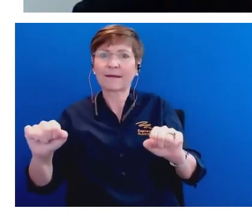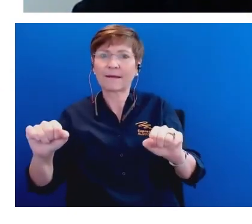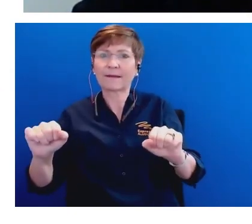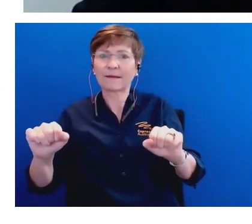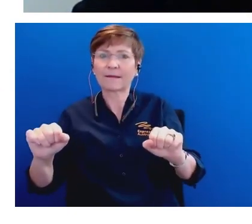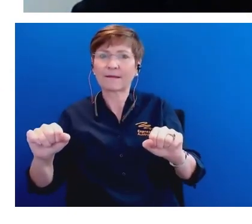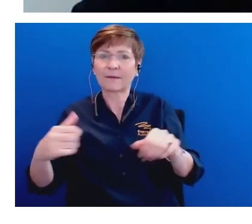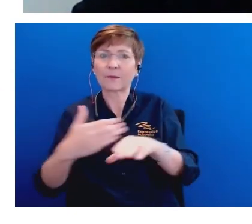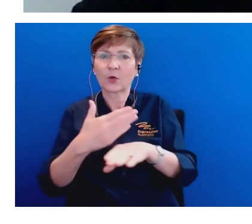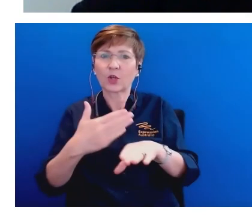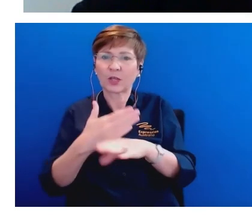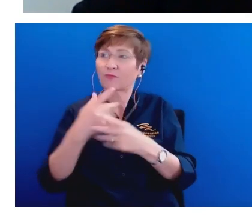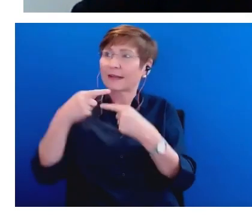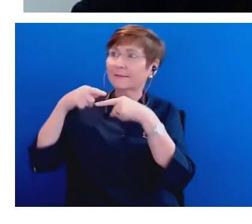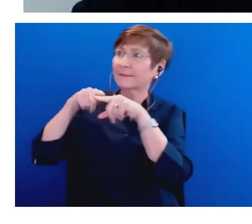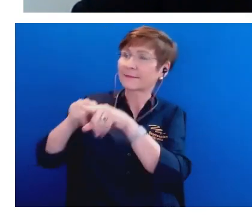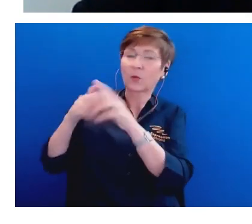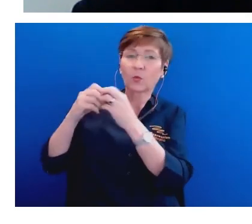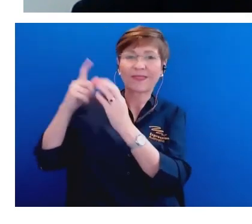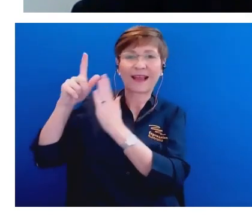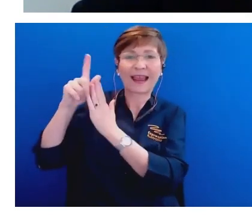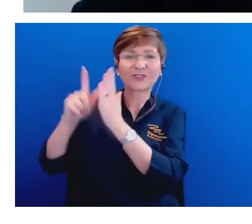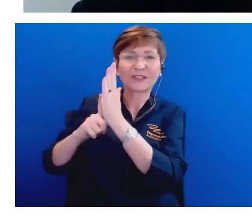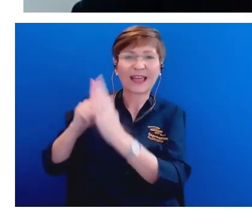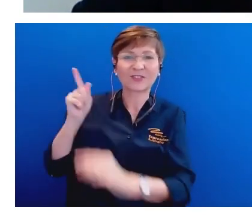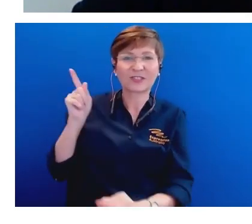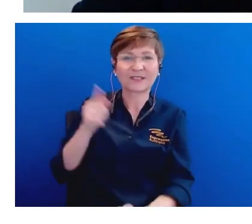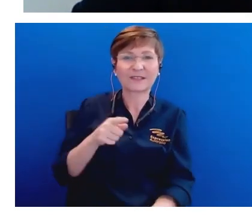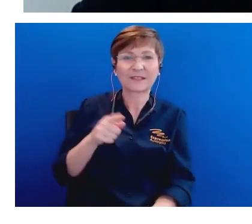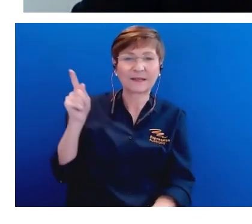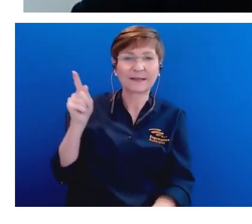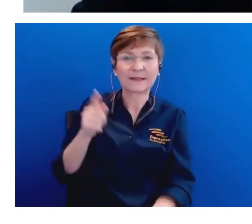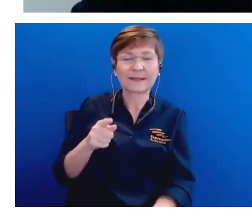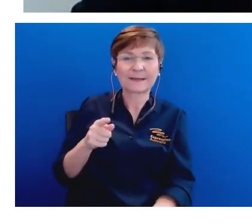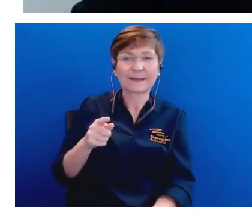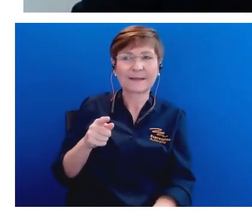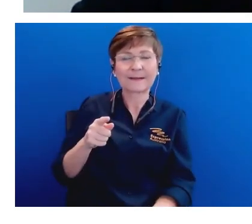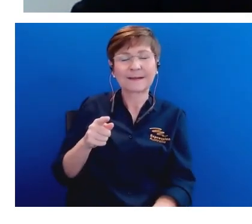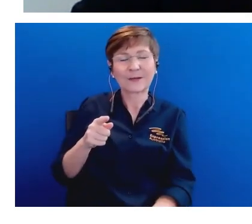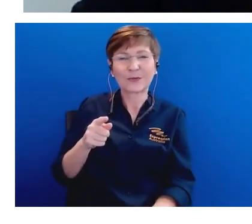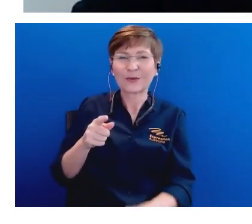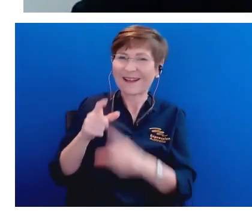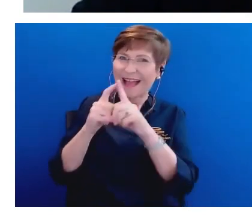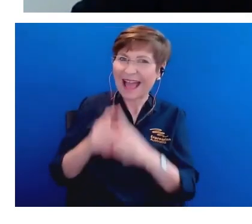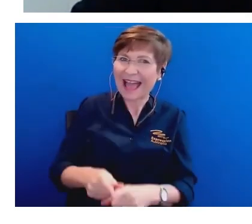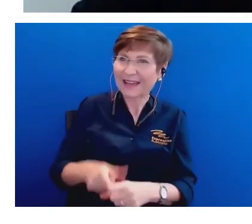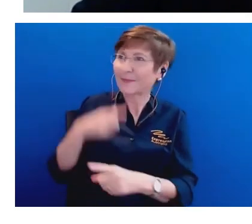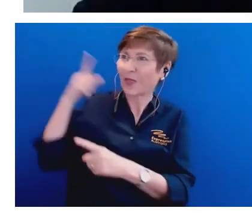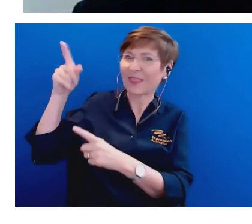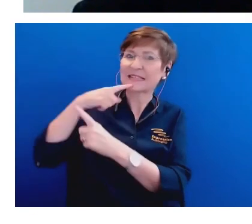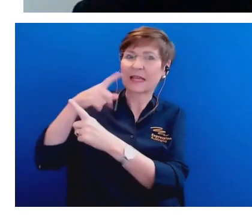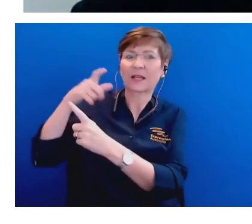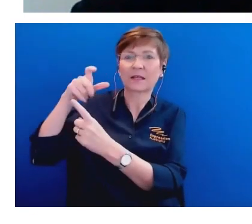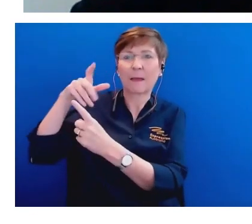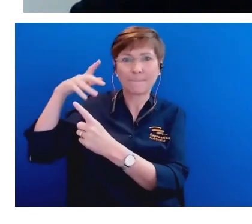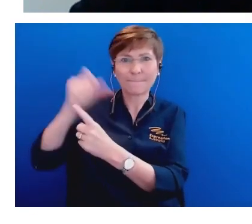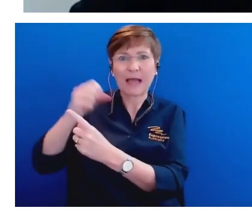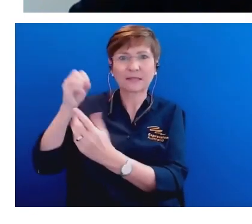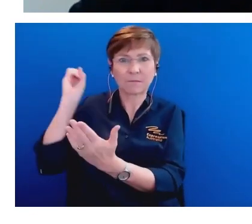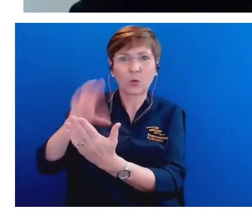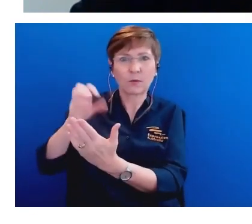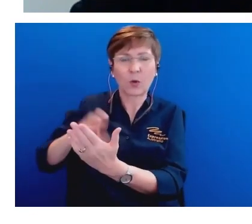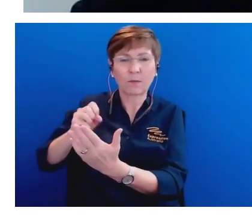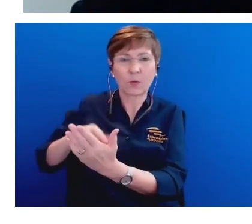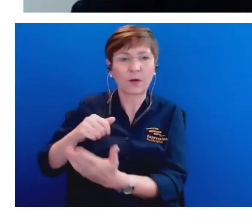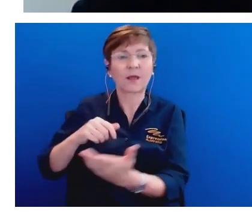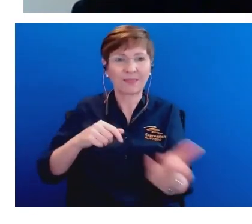the regulation, with the legislation, which then sets up this tension where making things more accessible potentially means that